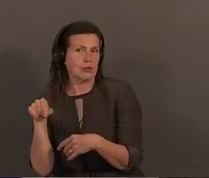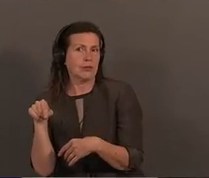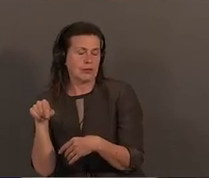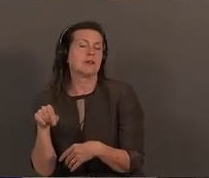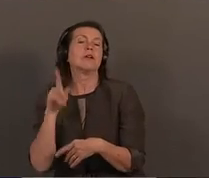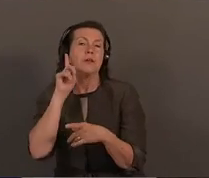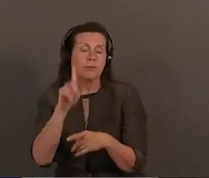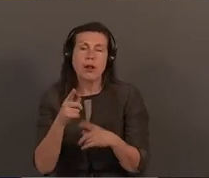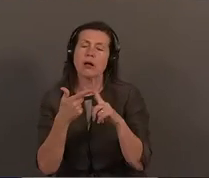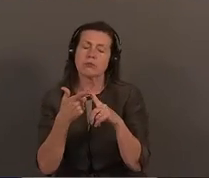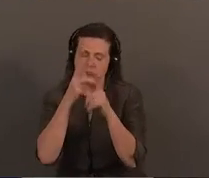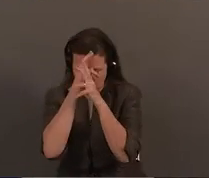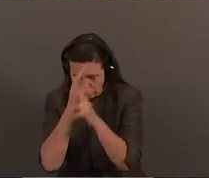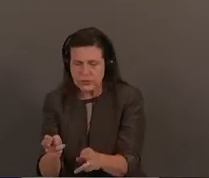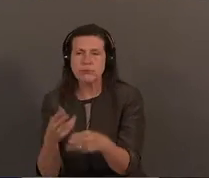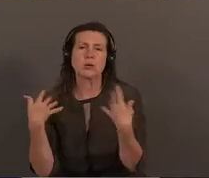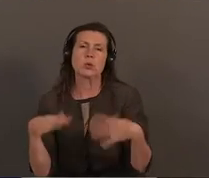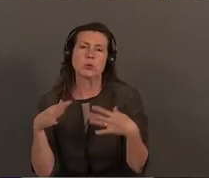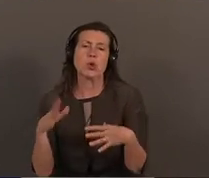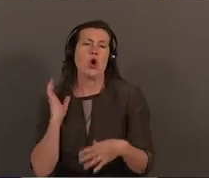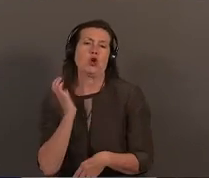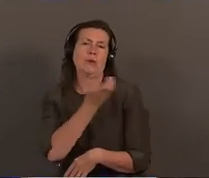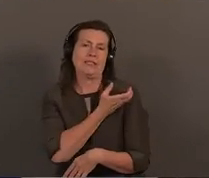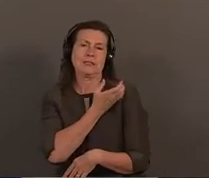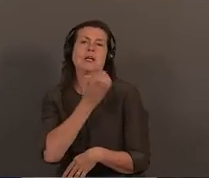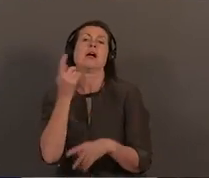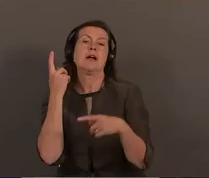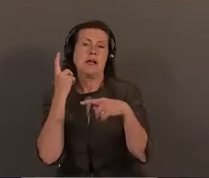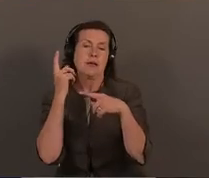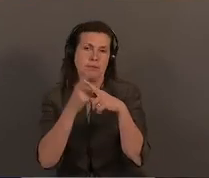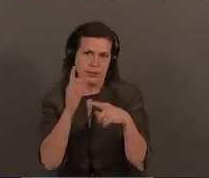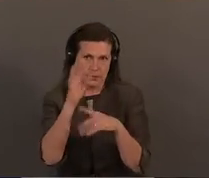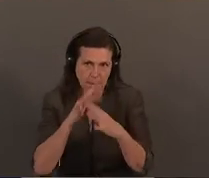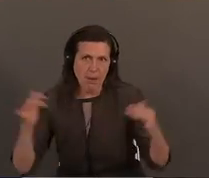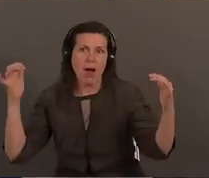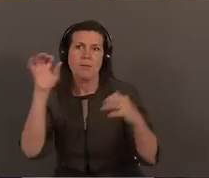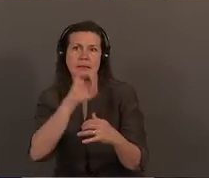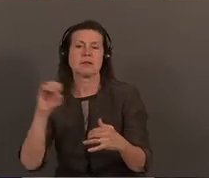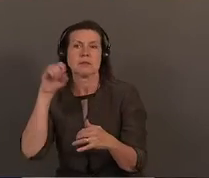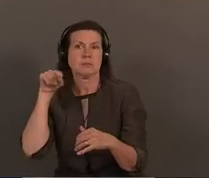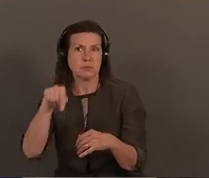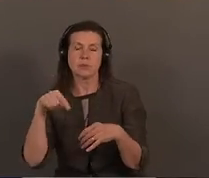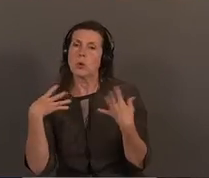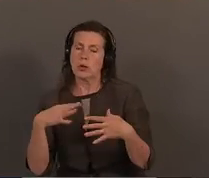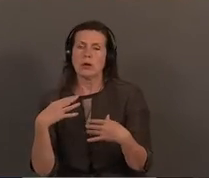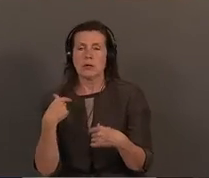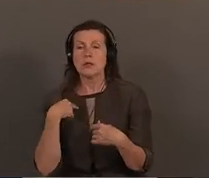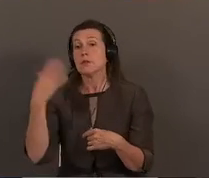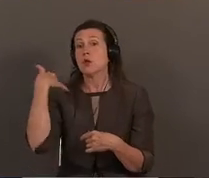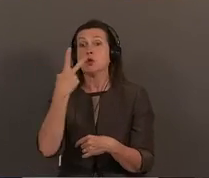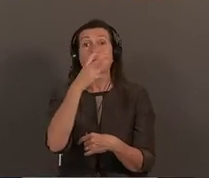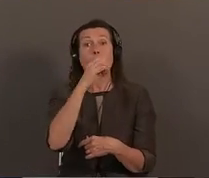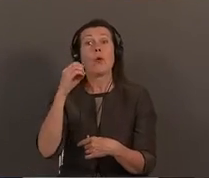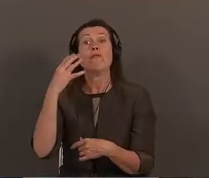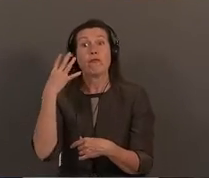say huge respect to the Commission, to the European Parliament, to the Council, because my organization was there since 2004.